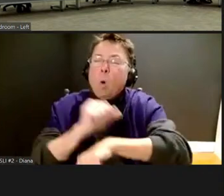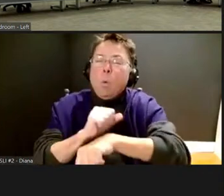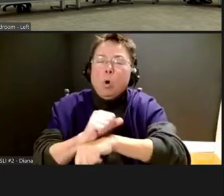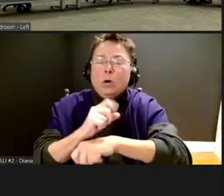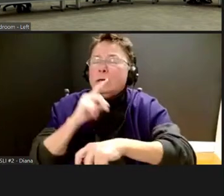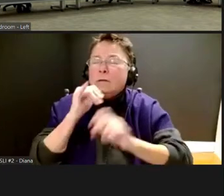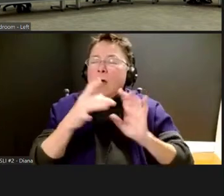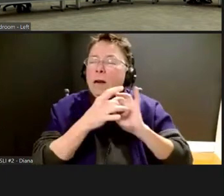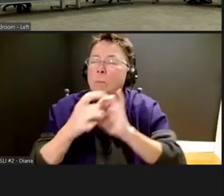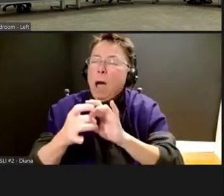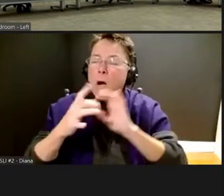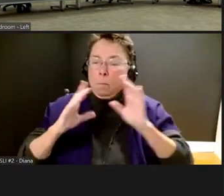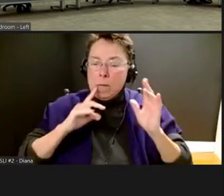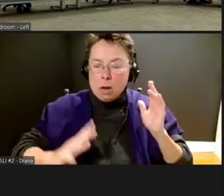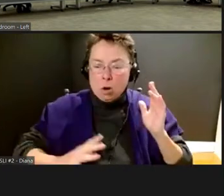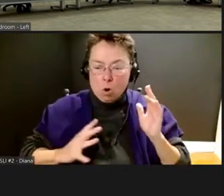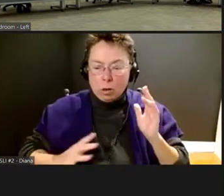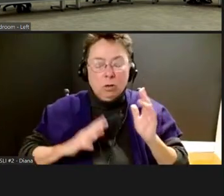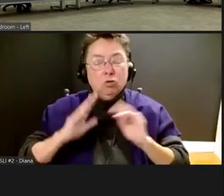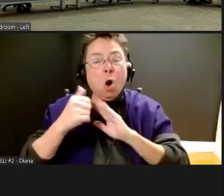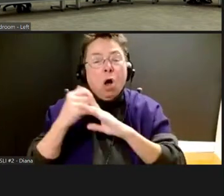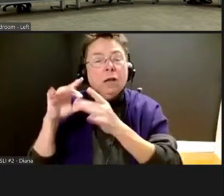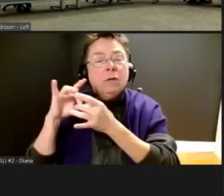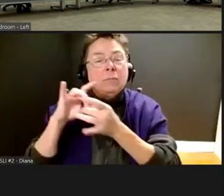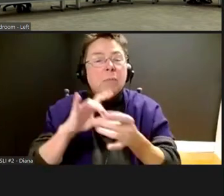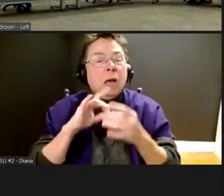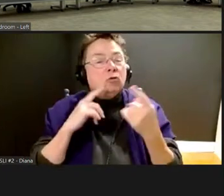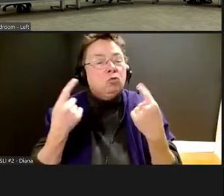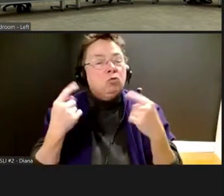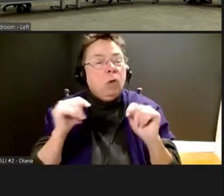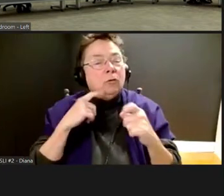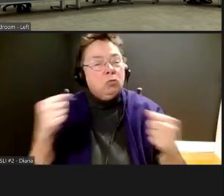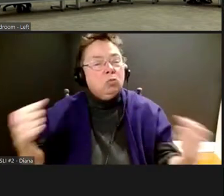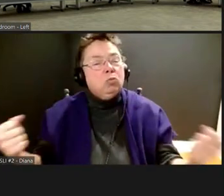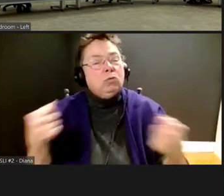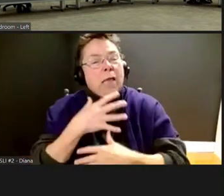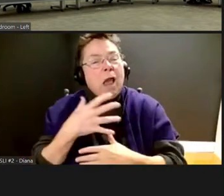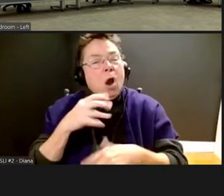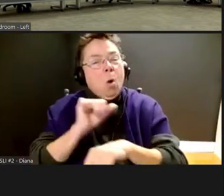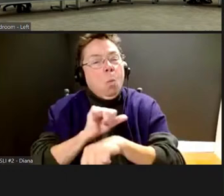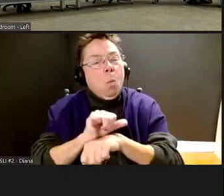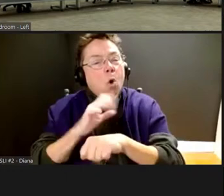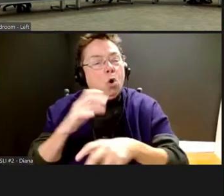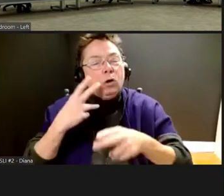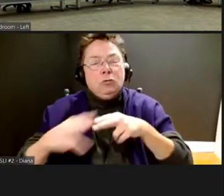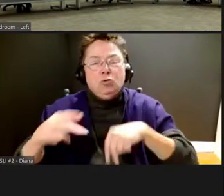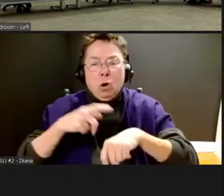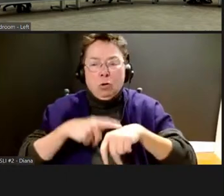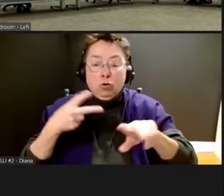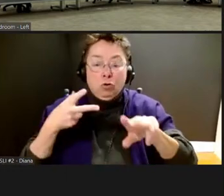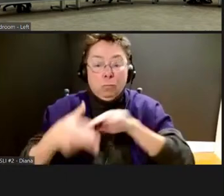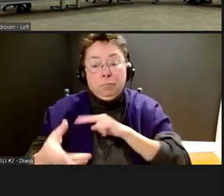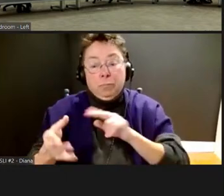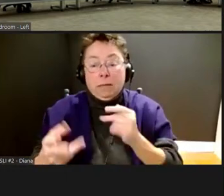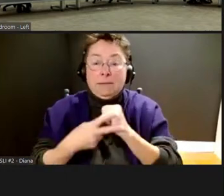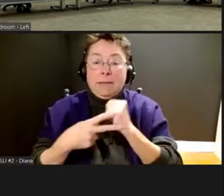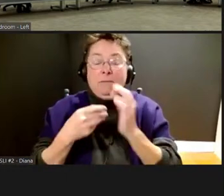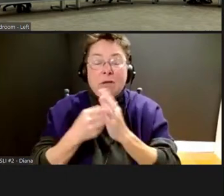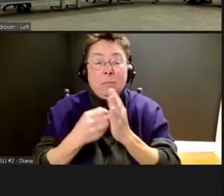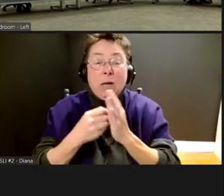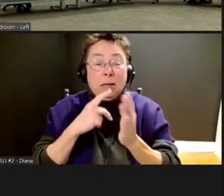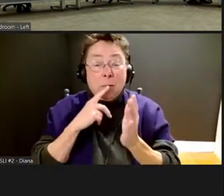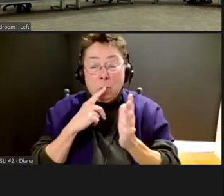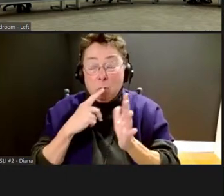courteous operations. Almost all of it relates to attempts at intimidation and short-term cost-cutting measures that actually cost the